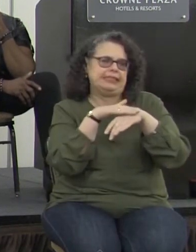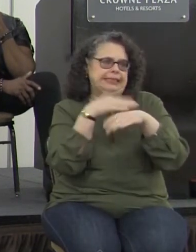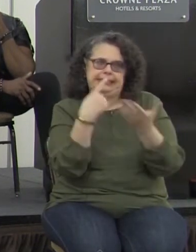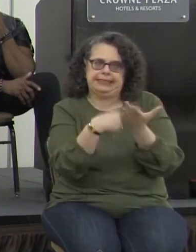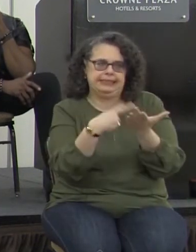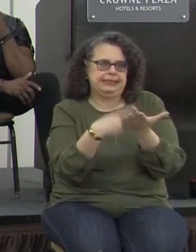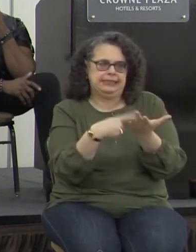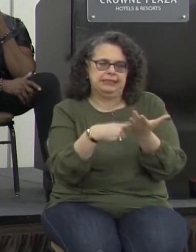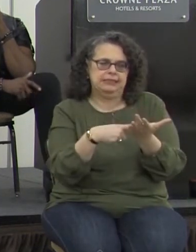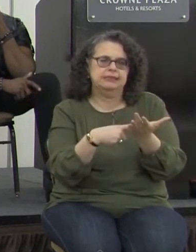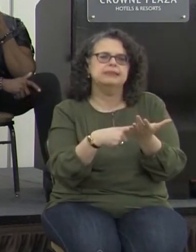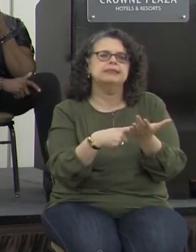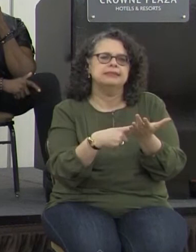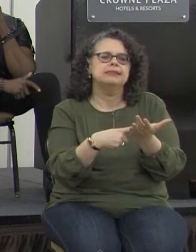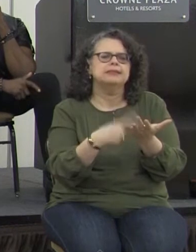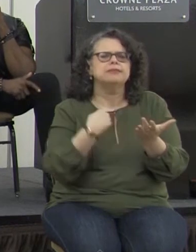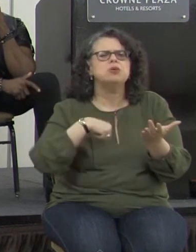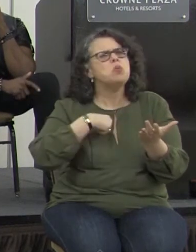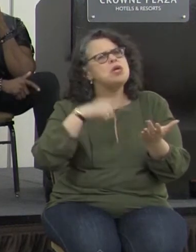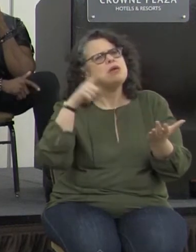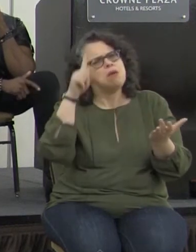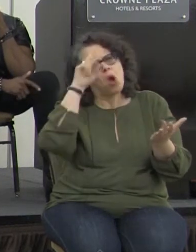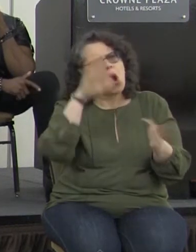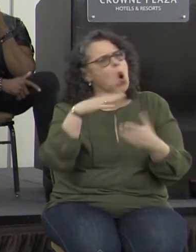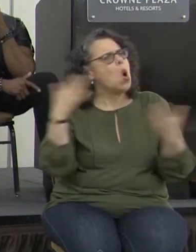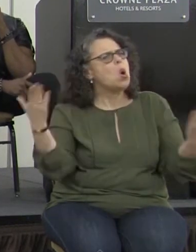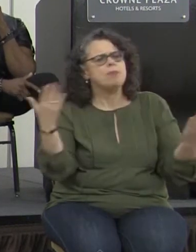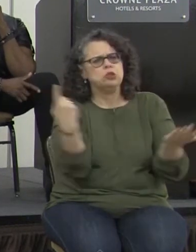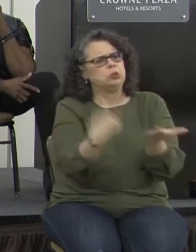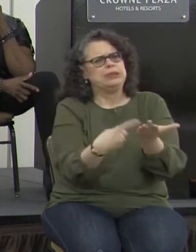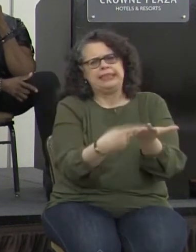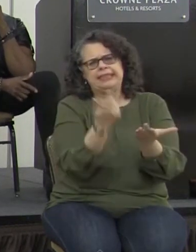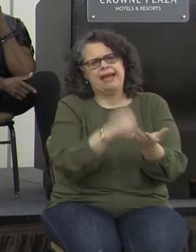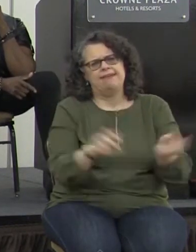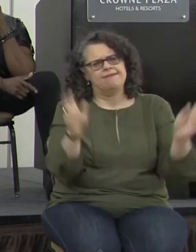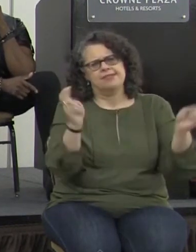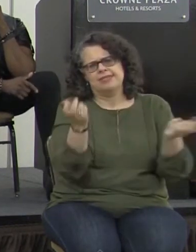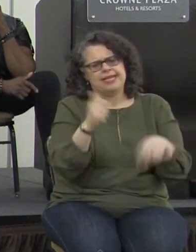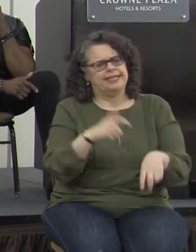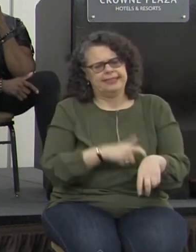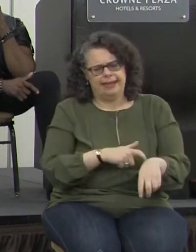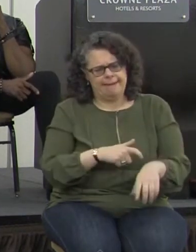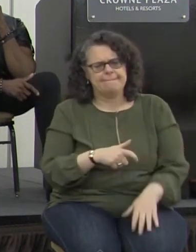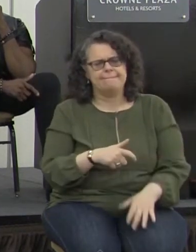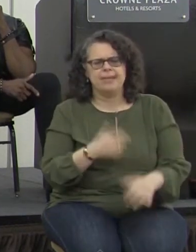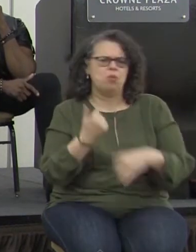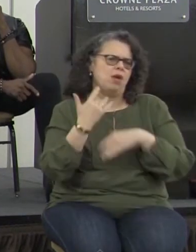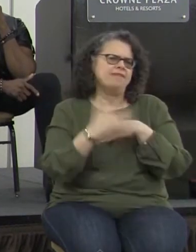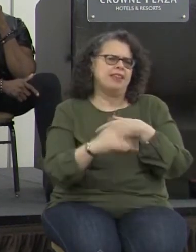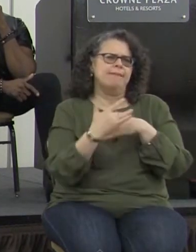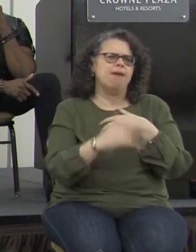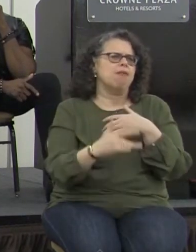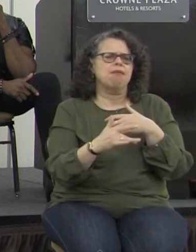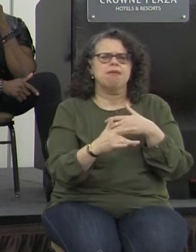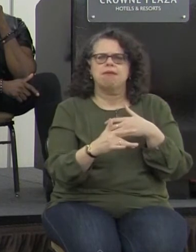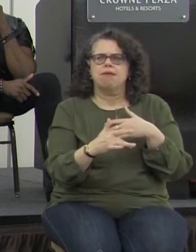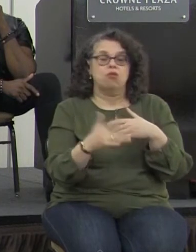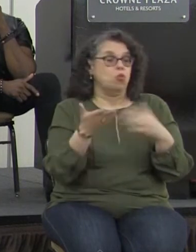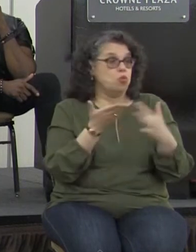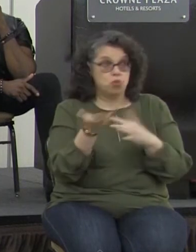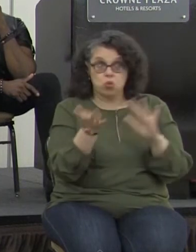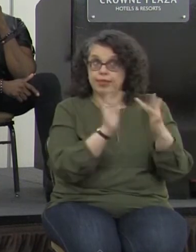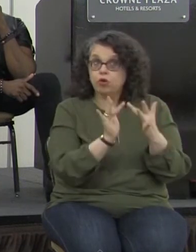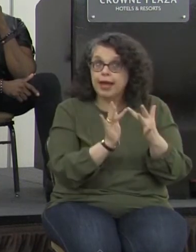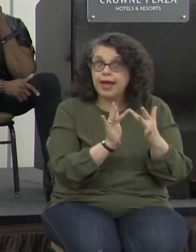are open to talking about any of these subjects at any time, and are available on the